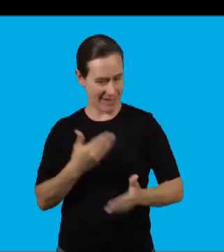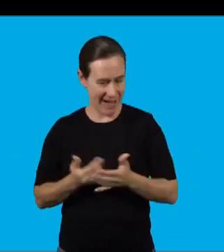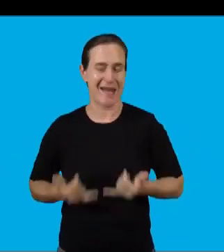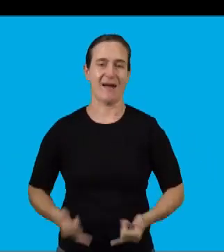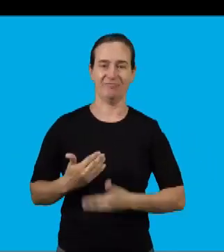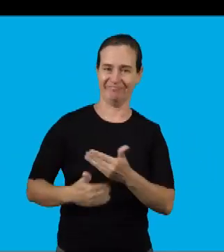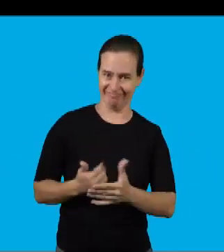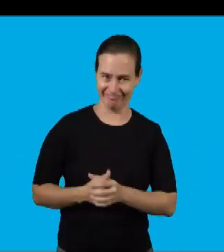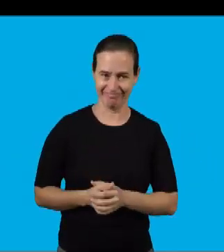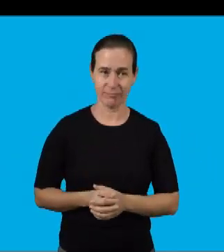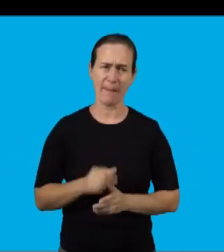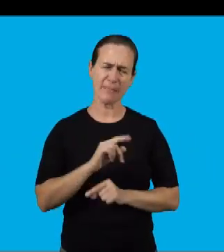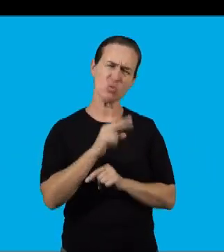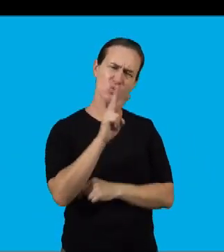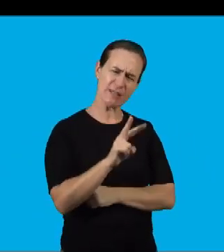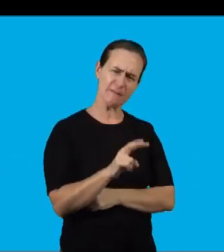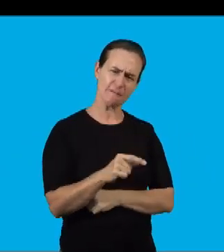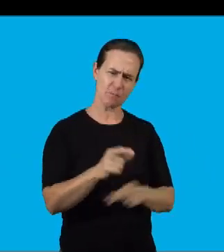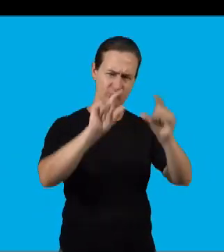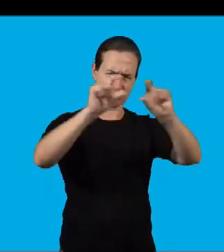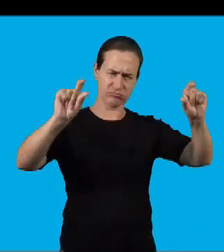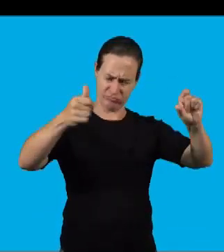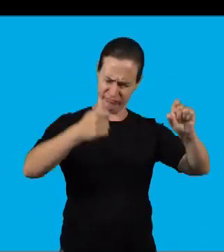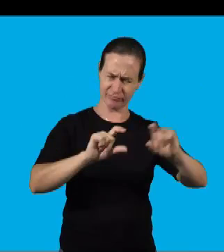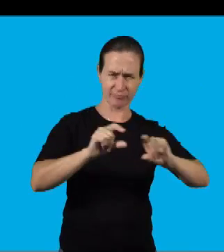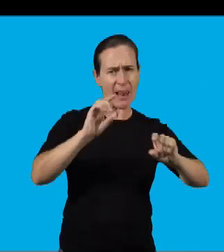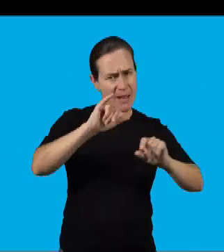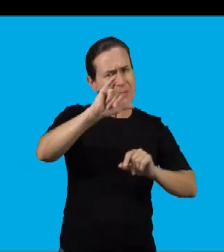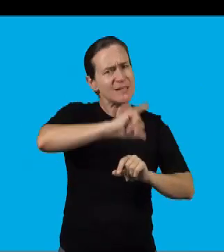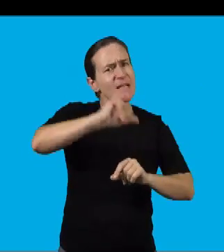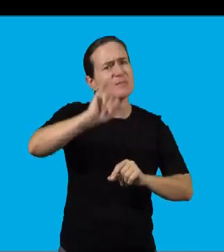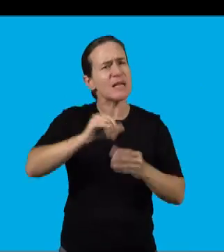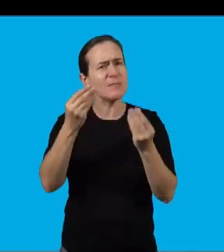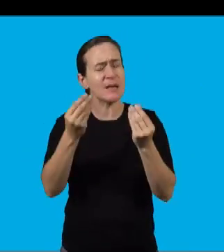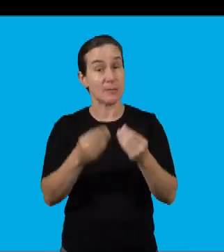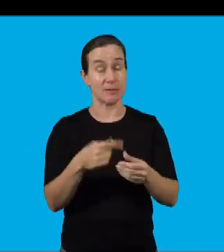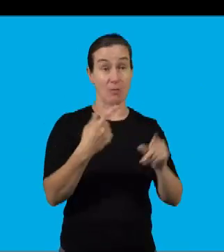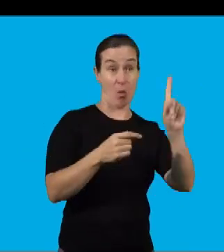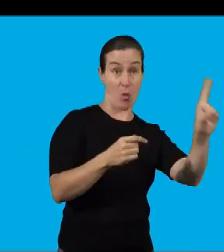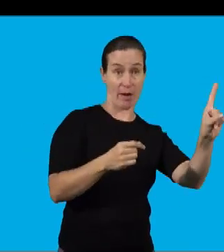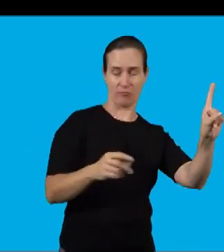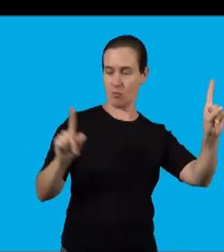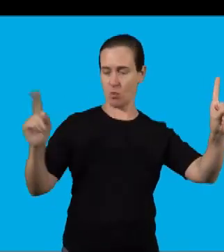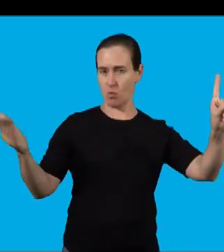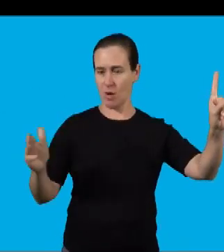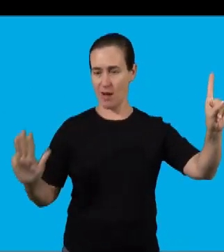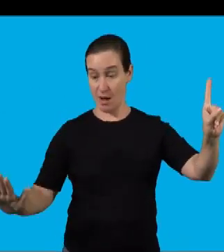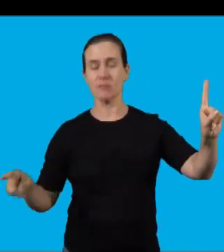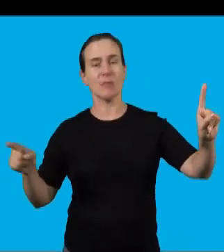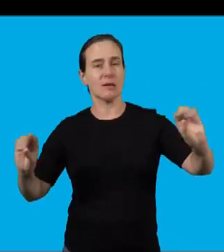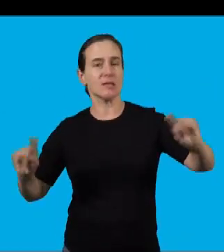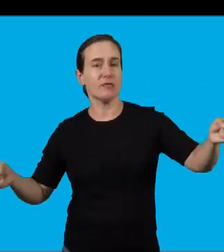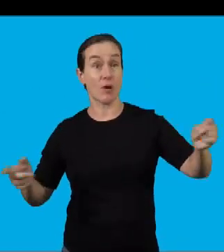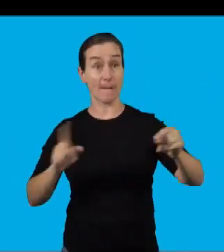notice there is that this sequence consists of the same numbers except for only 2 values. So if we were to